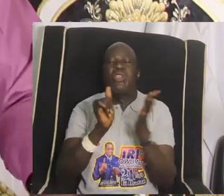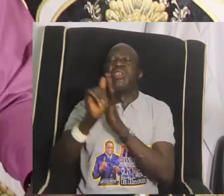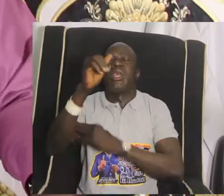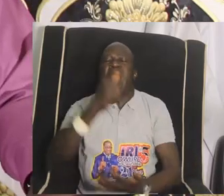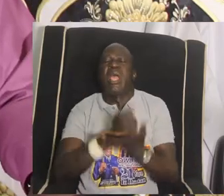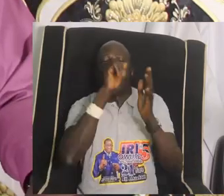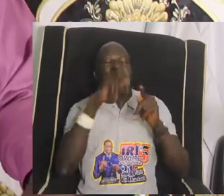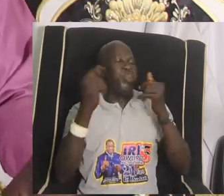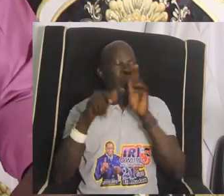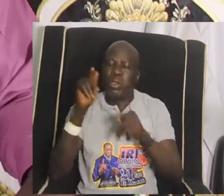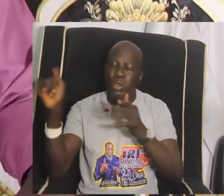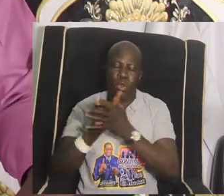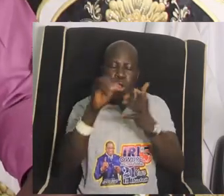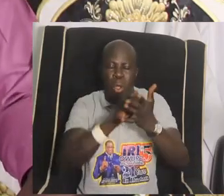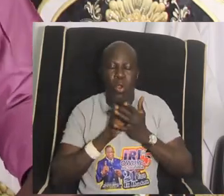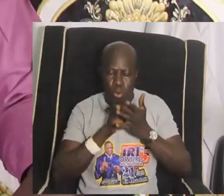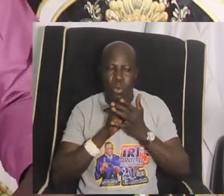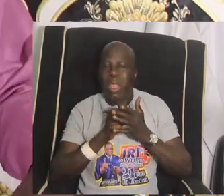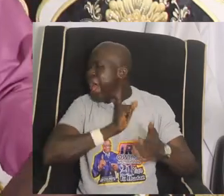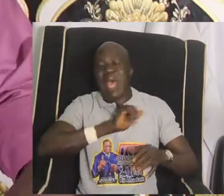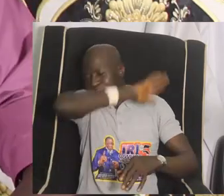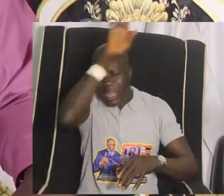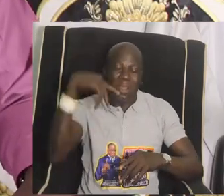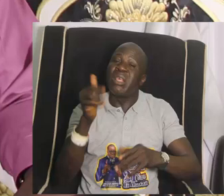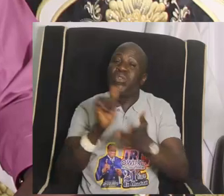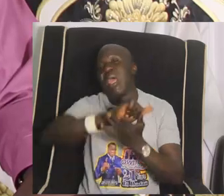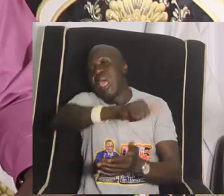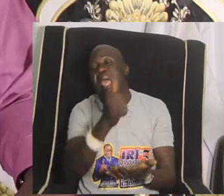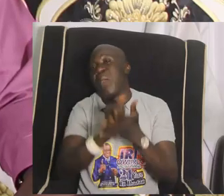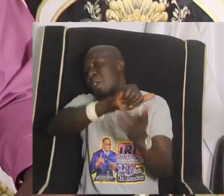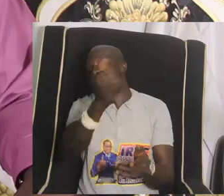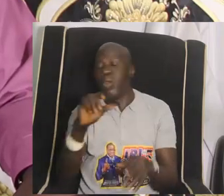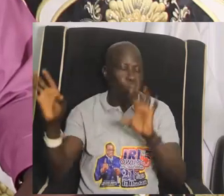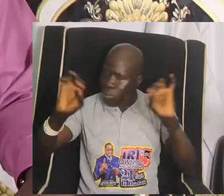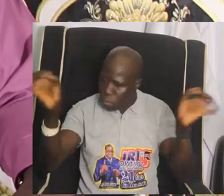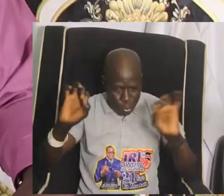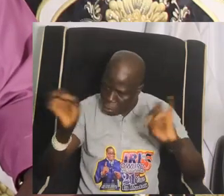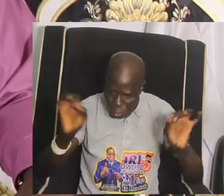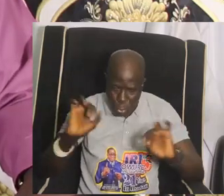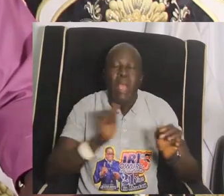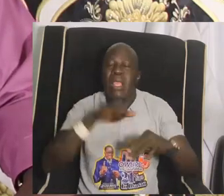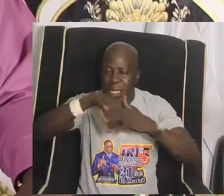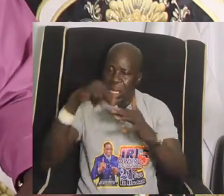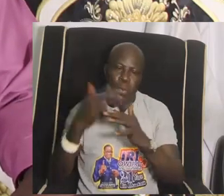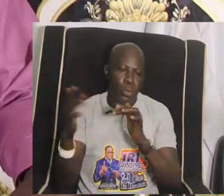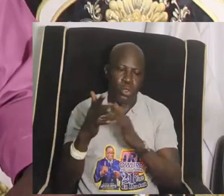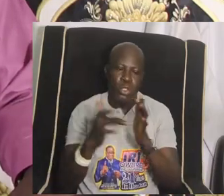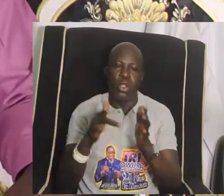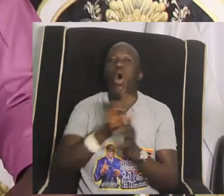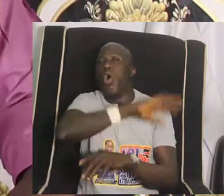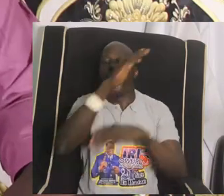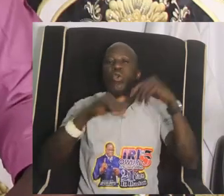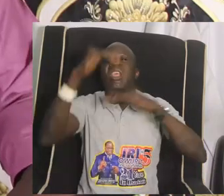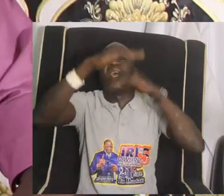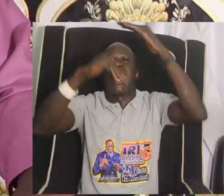they're supposed to do for people. We are doing this. No, this is where that is ready. I will not tell you to assist anybody. No. I pray that you will. Obu,